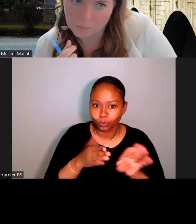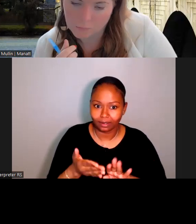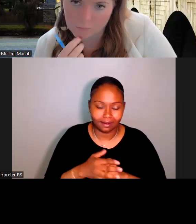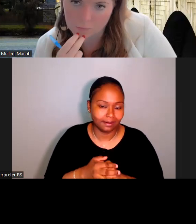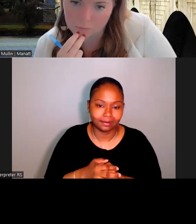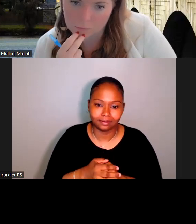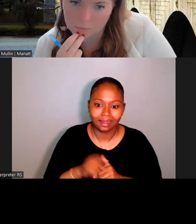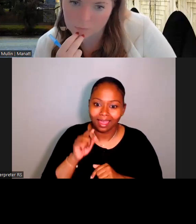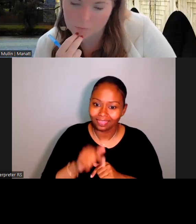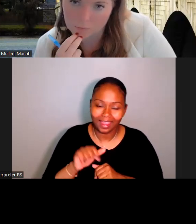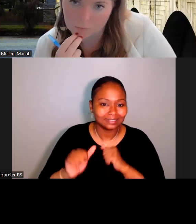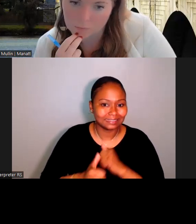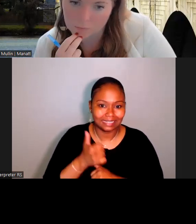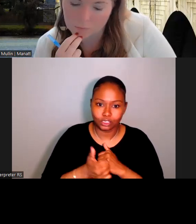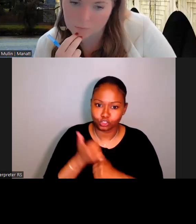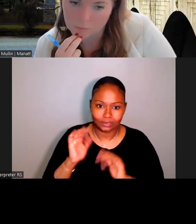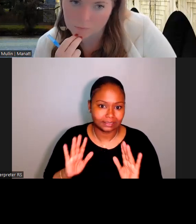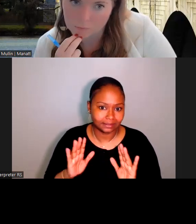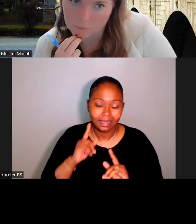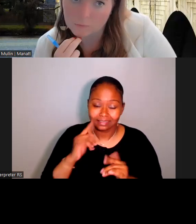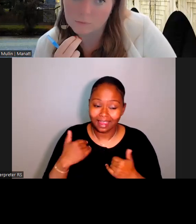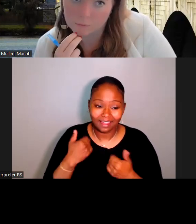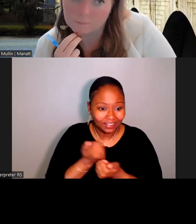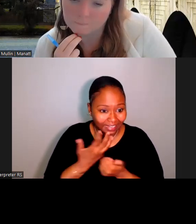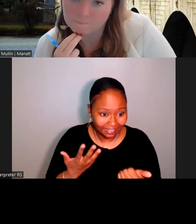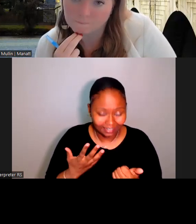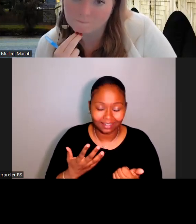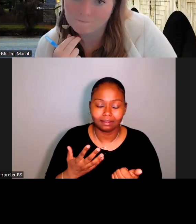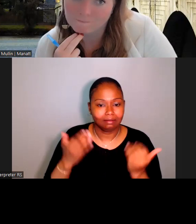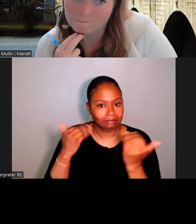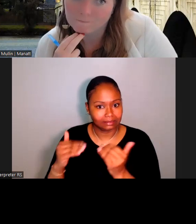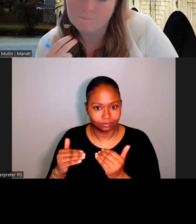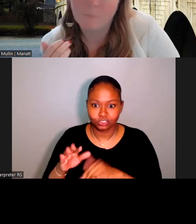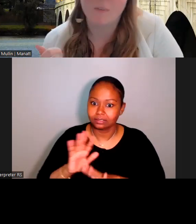this is too dangerous. To make any exceptions is too dangerous. Thank you.